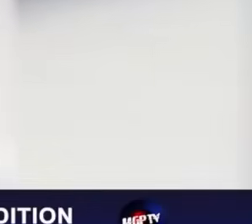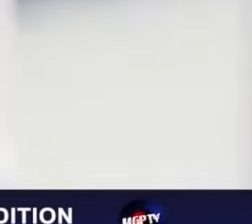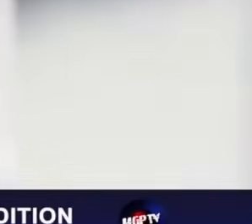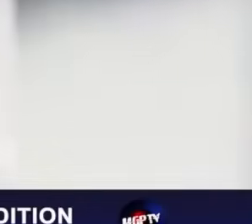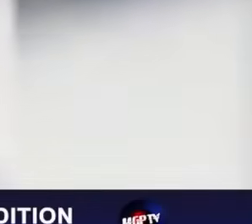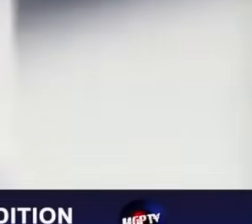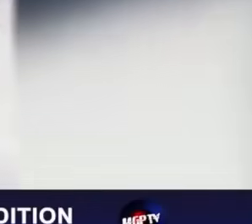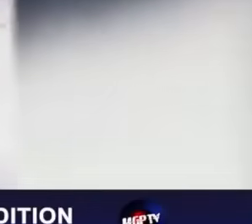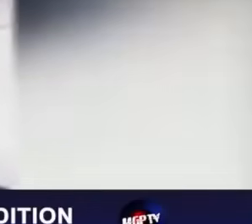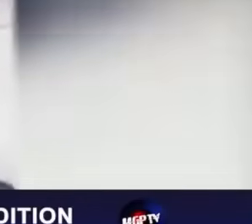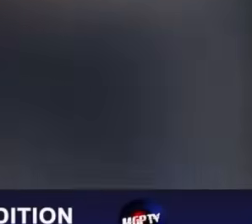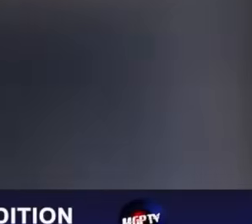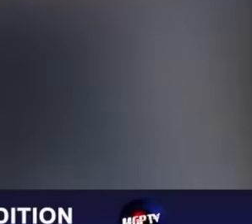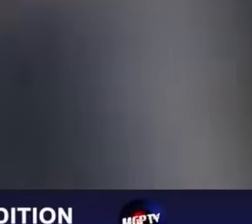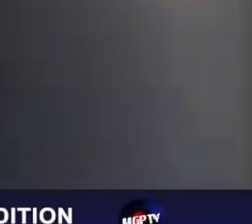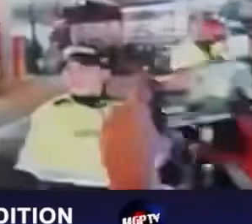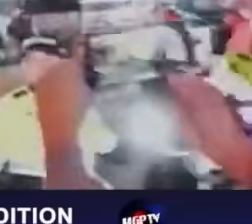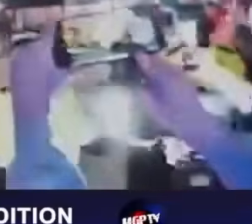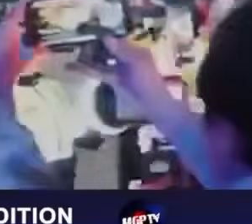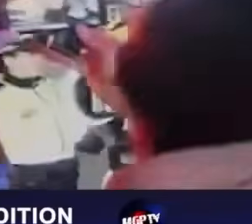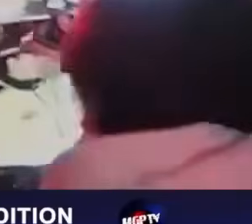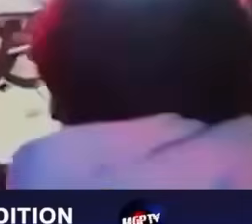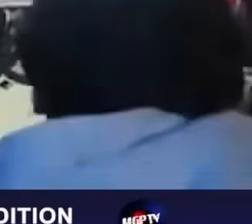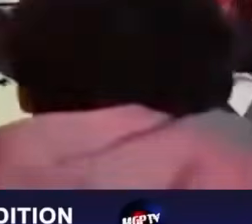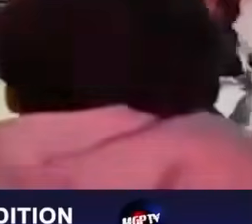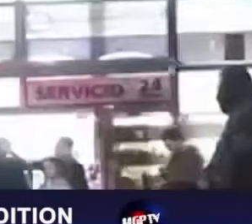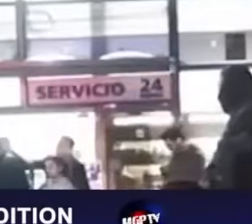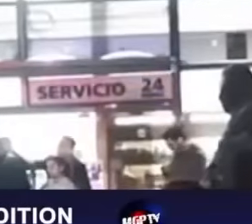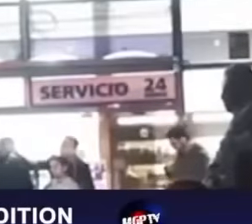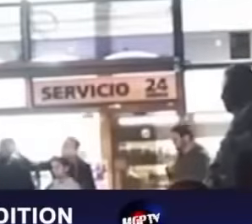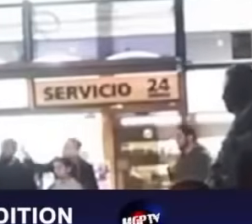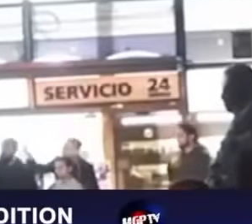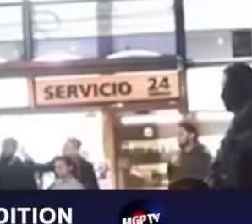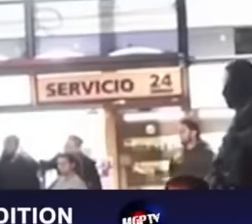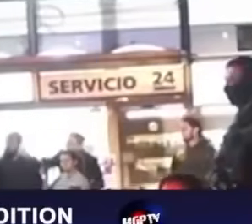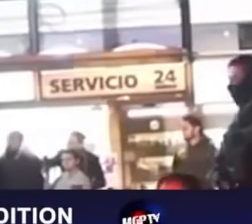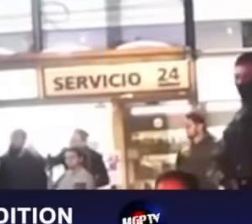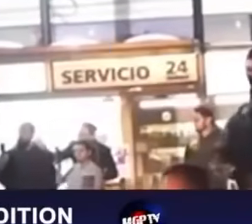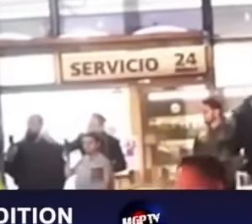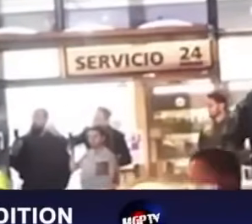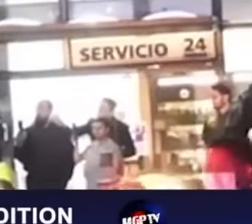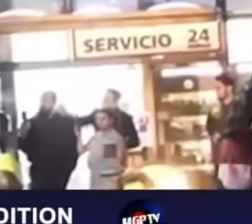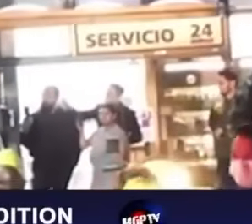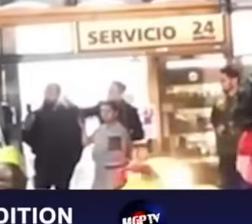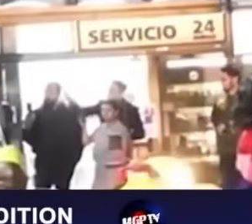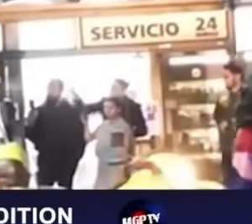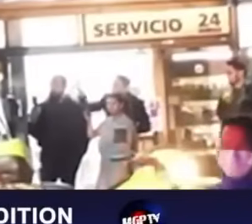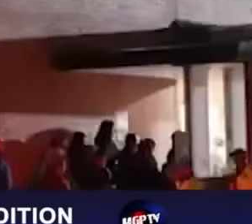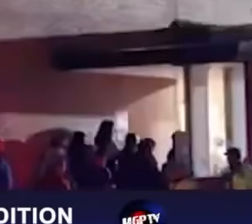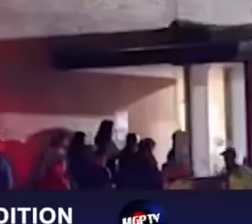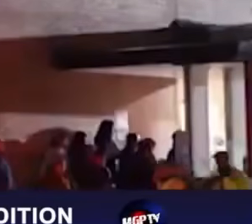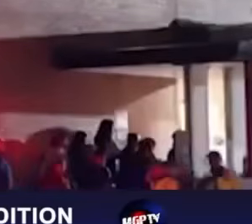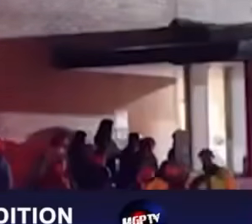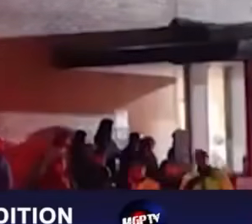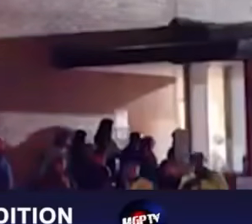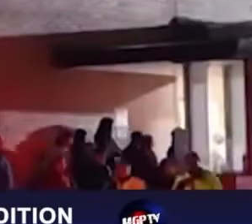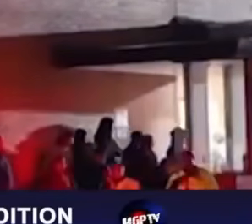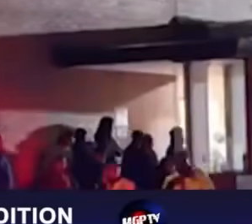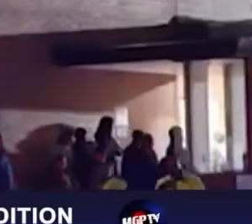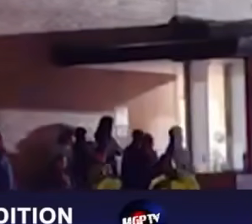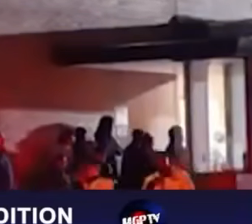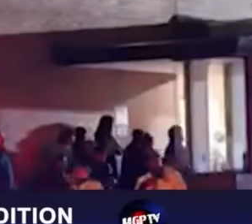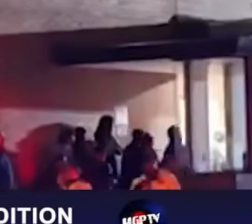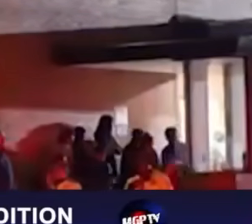his injuries, the Santa Fe Foundation Hospital added in a statement, detailing that the senator remains